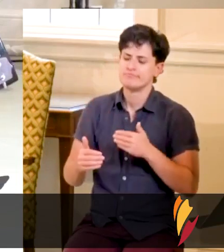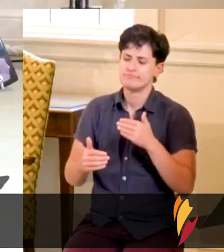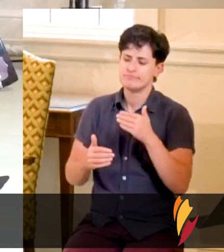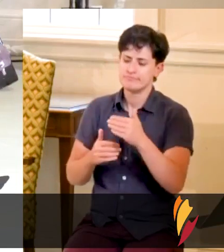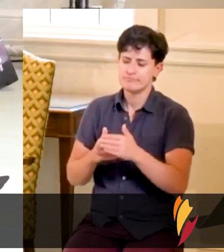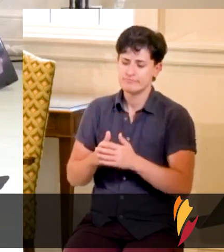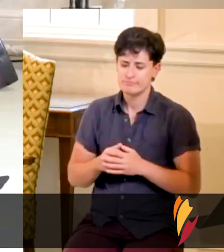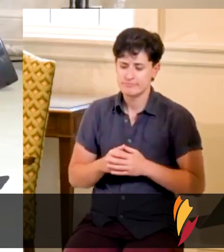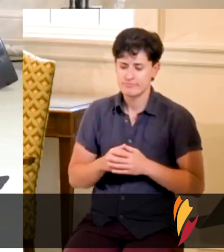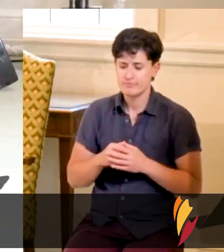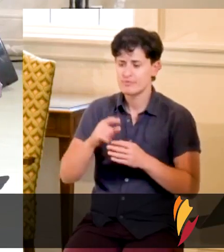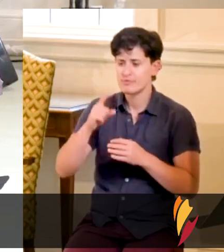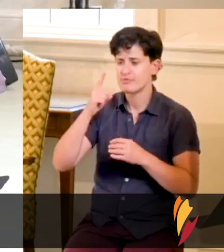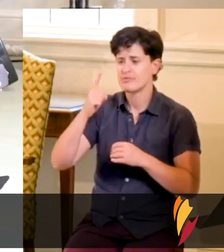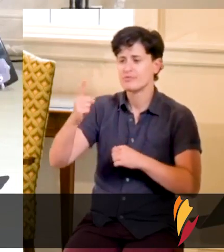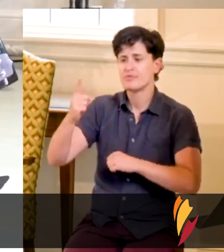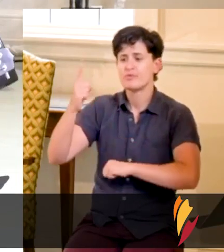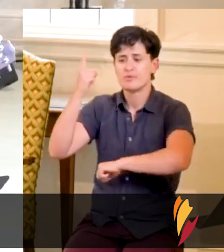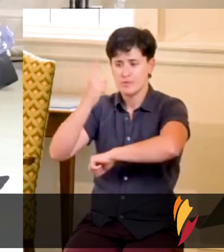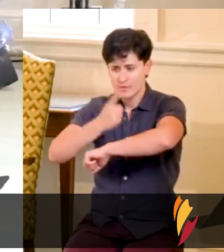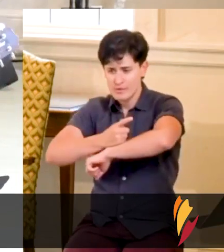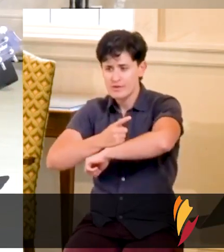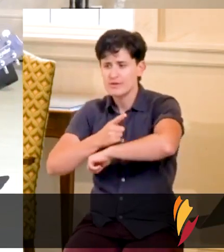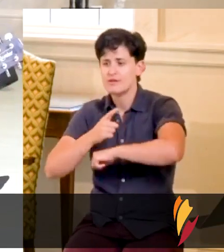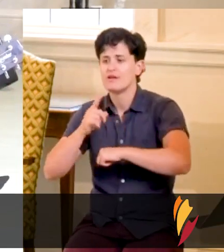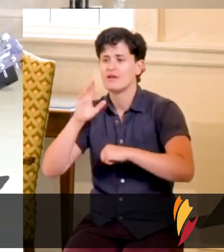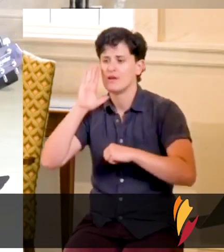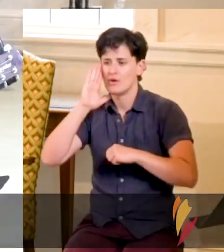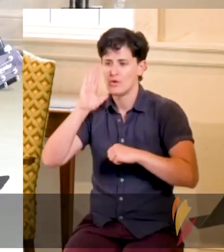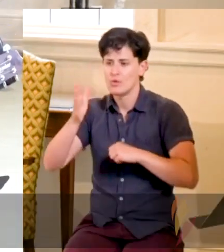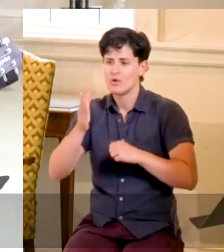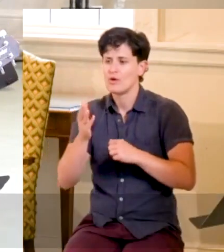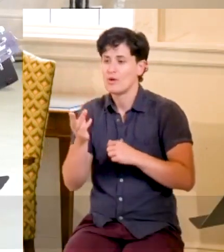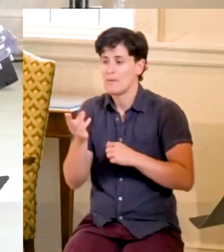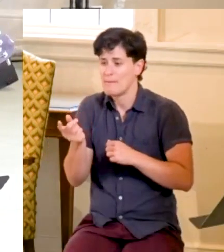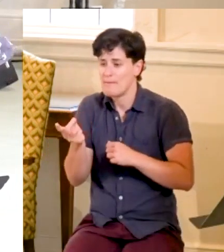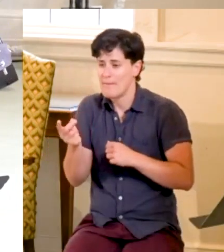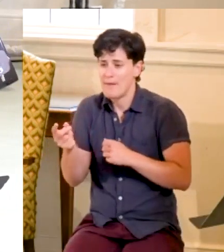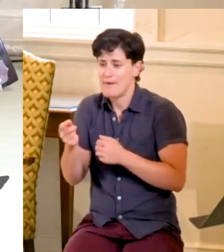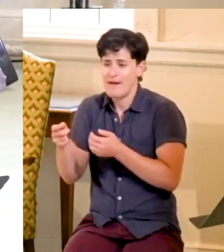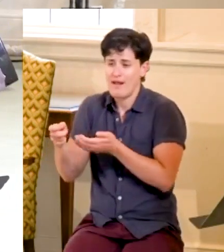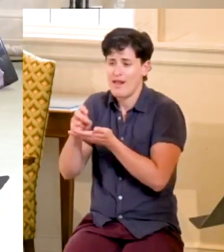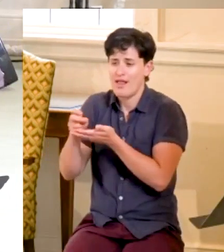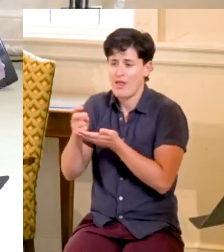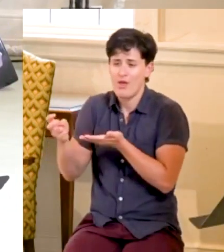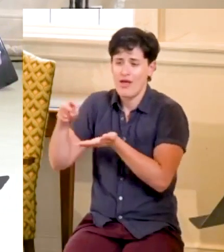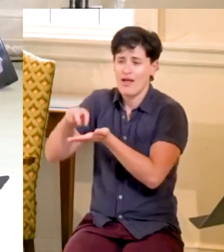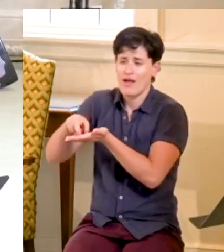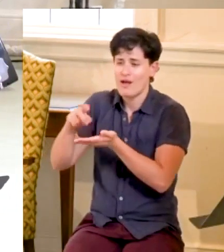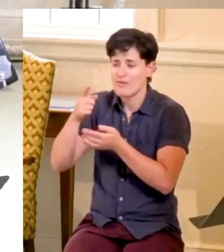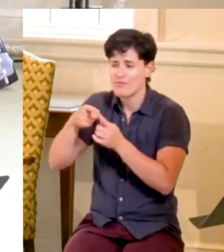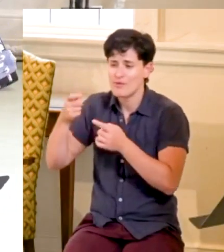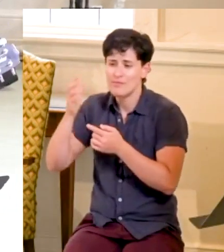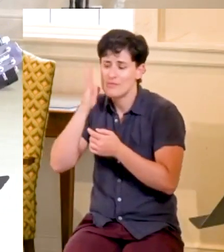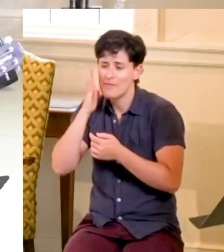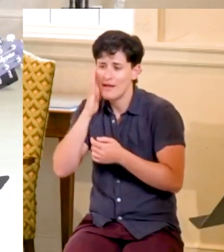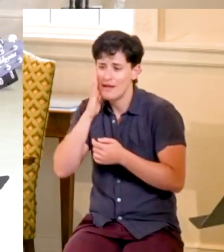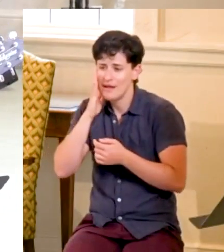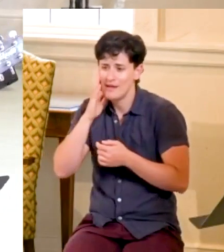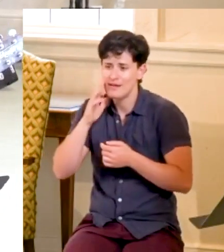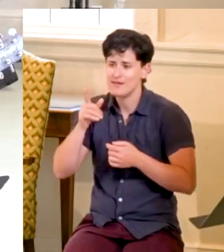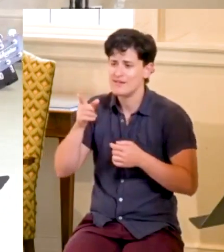One day the stuffies will be withered up and bent. The Father, Son, the Holy Warriors,